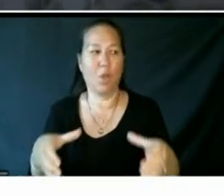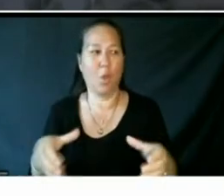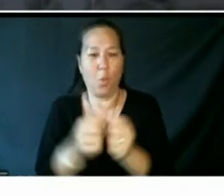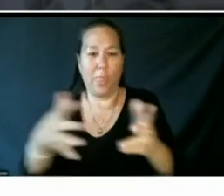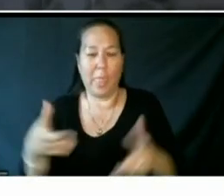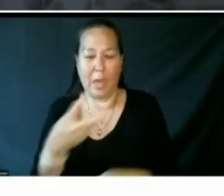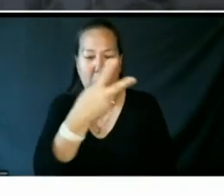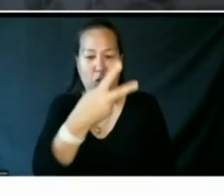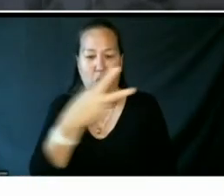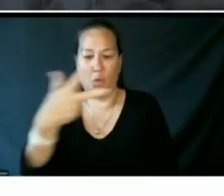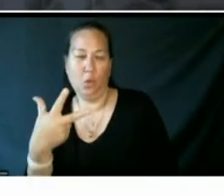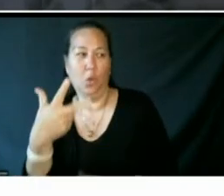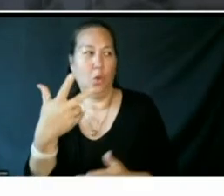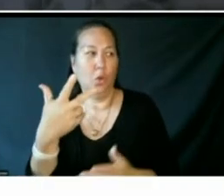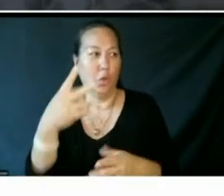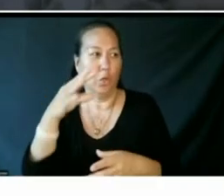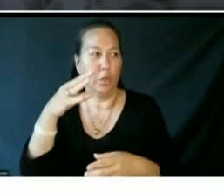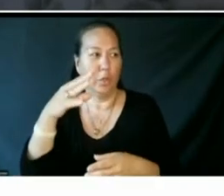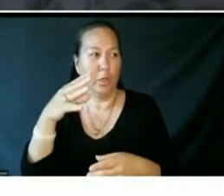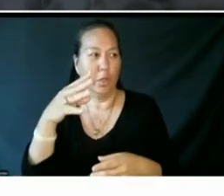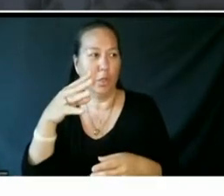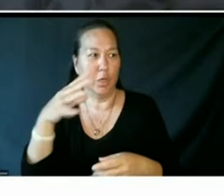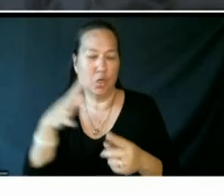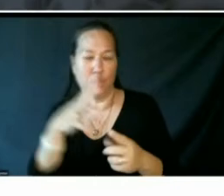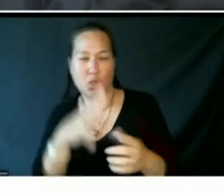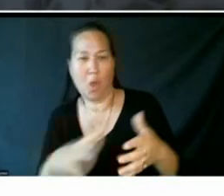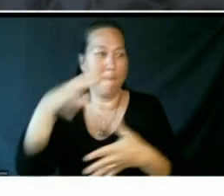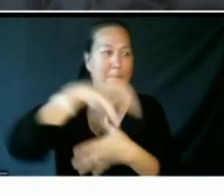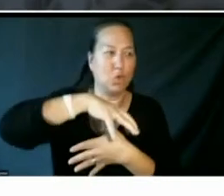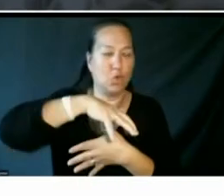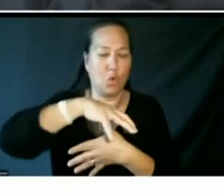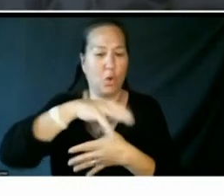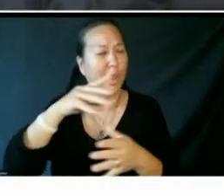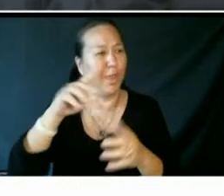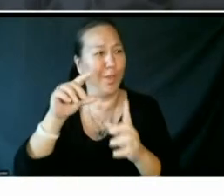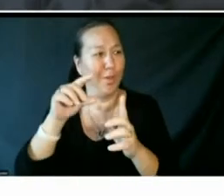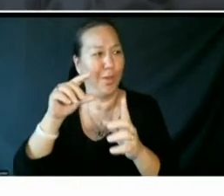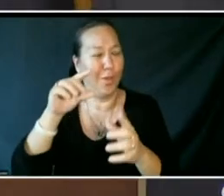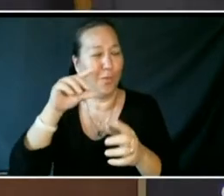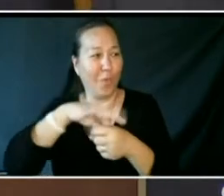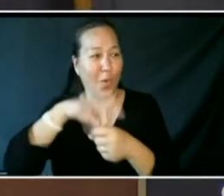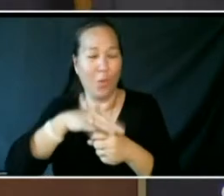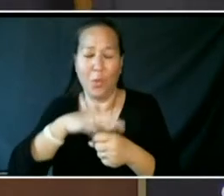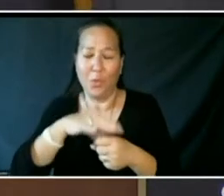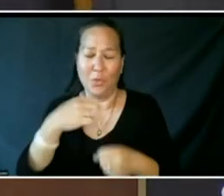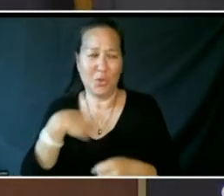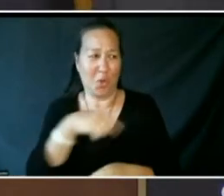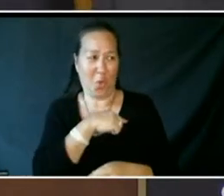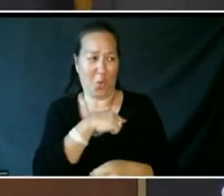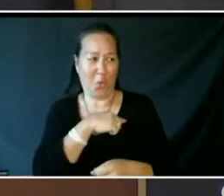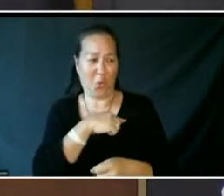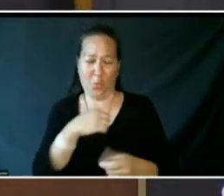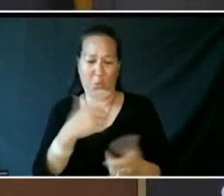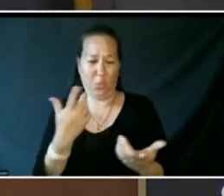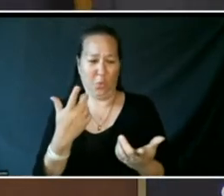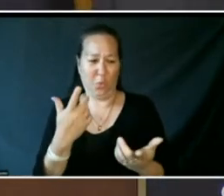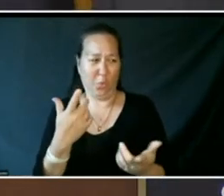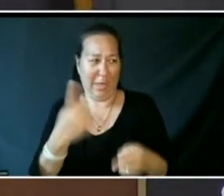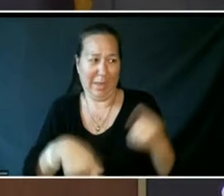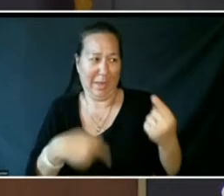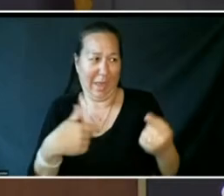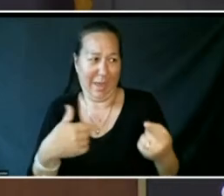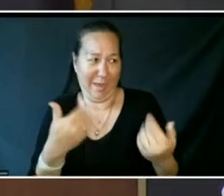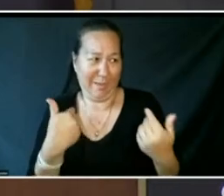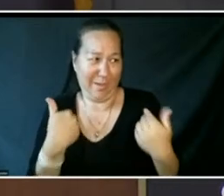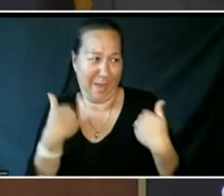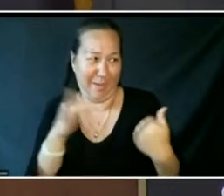We're only 30 plus one. There's no way that could happen. But in your view, what he was asking you to do would have